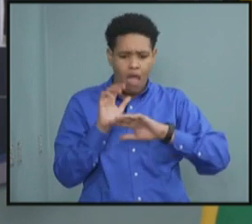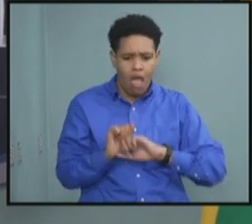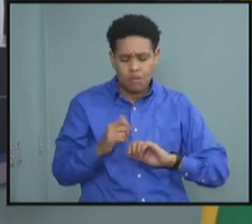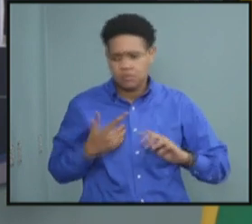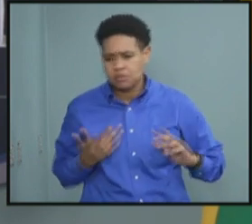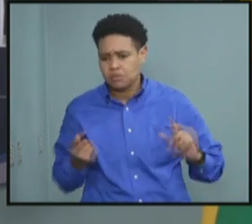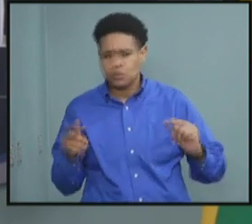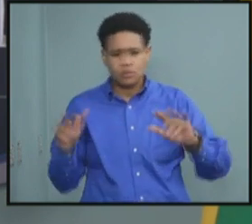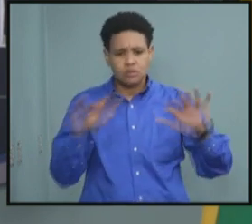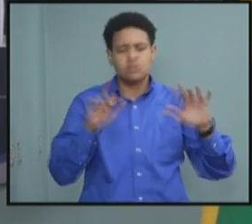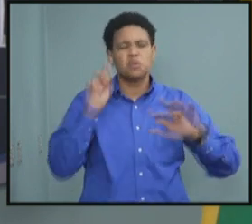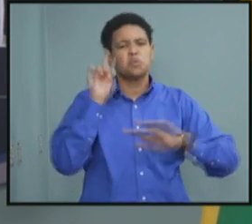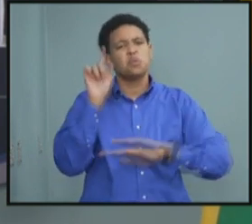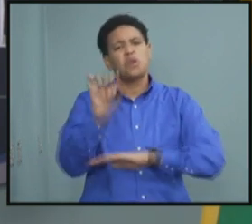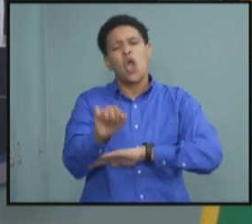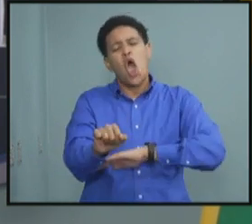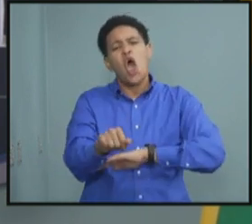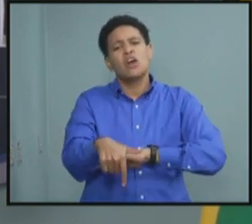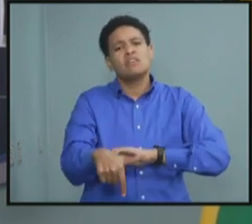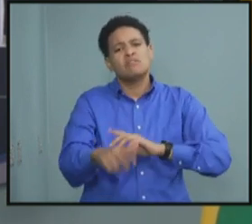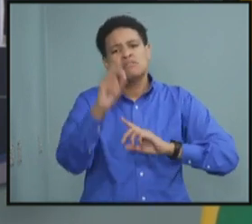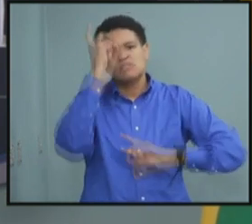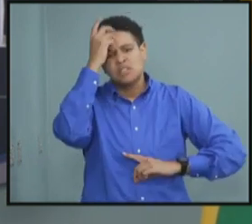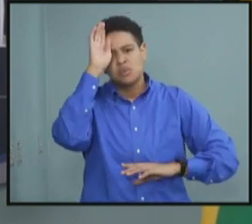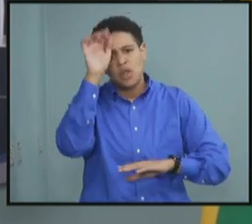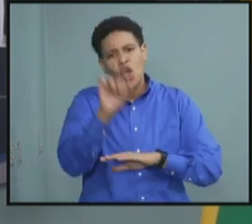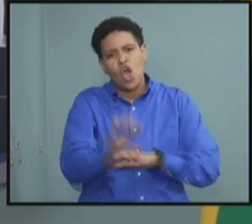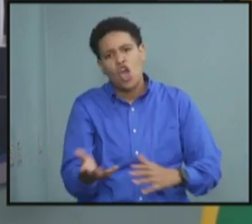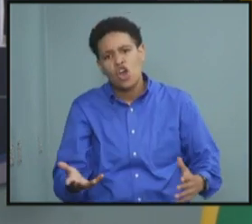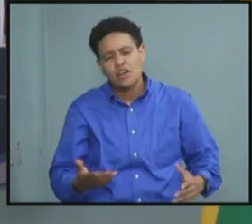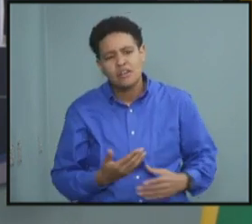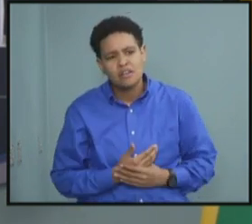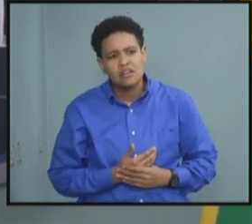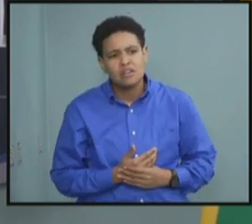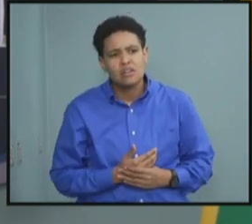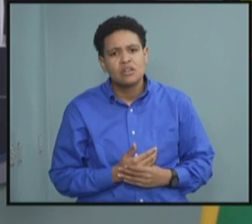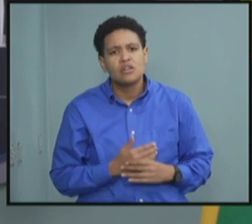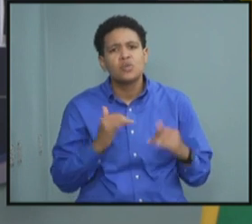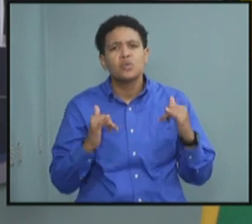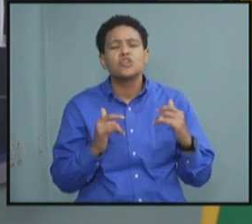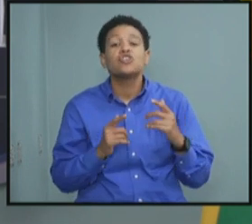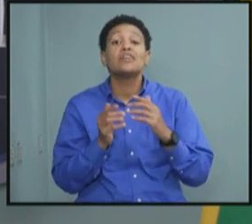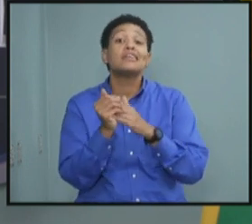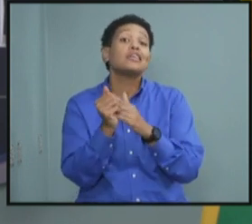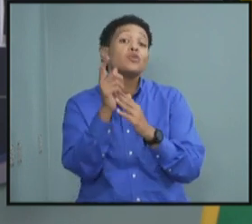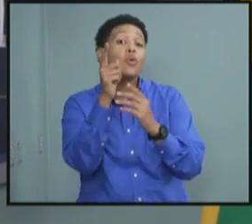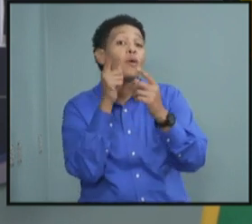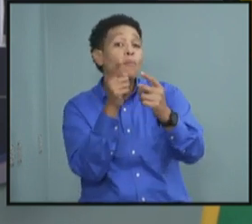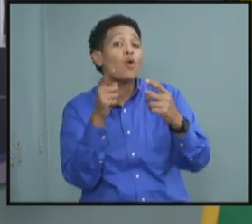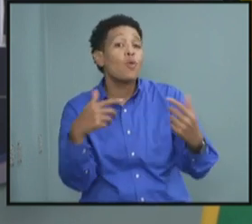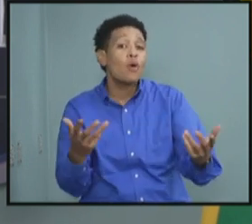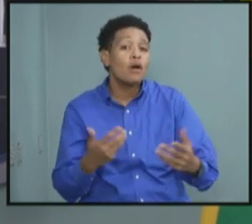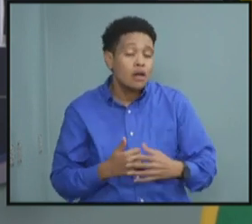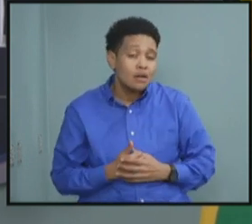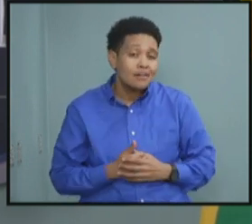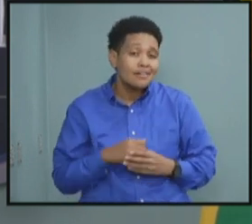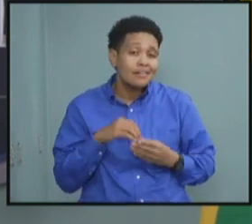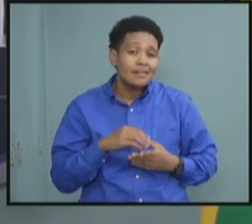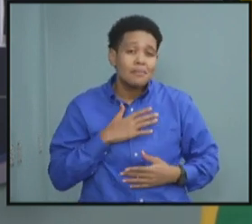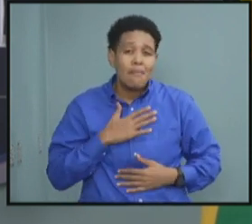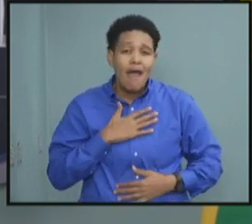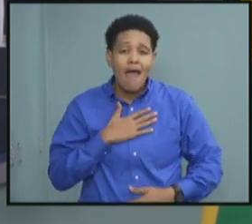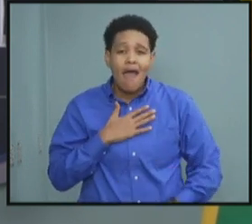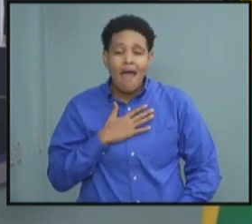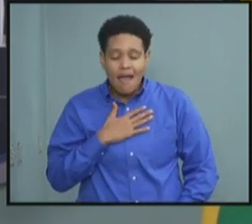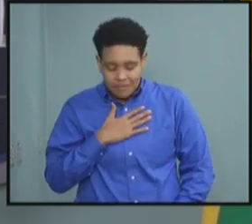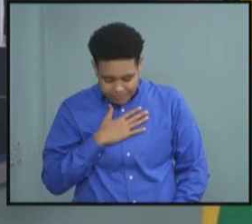will conquer this disease. Which leads to a point. In my